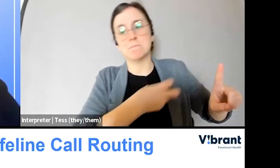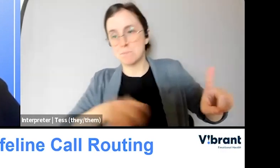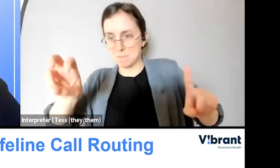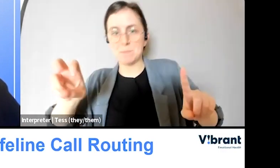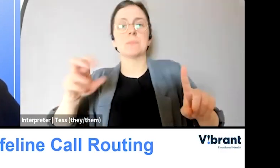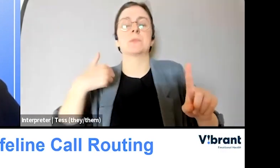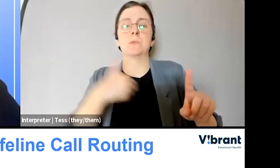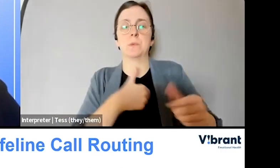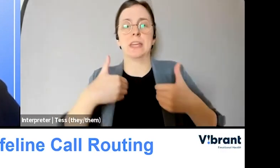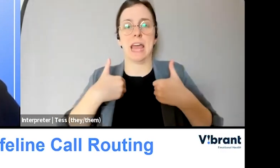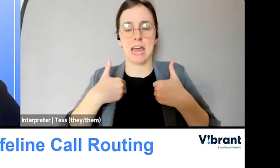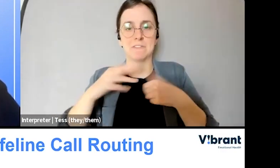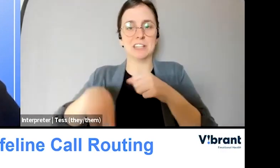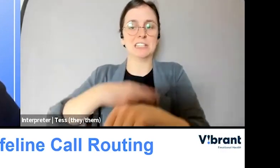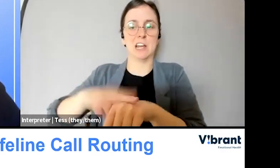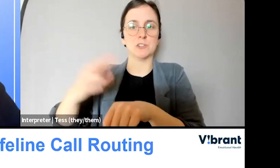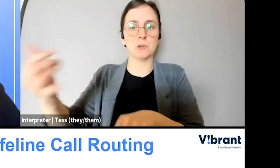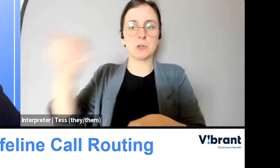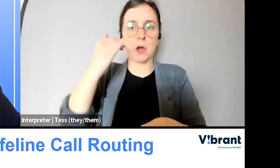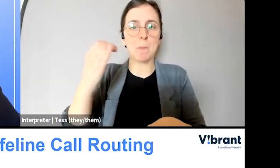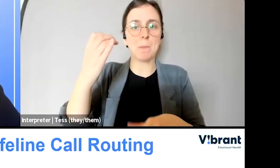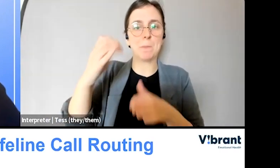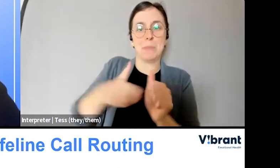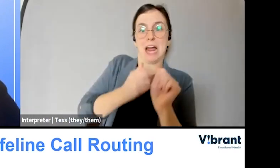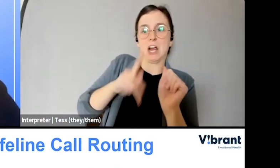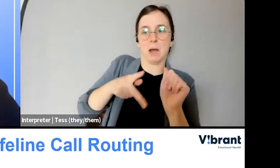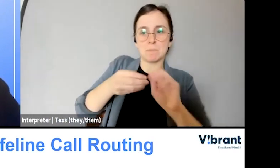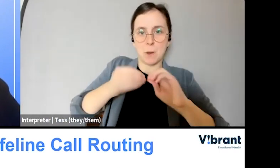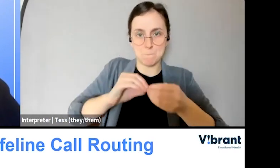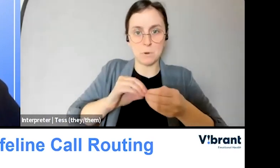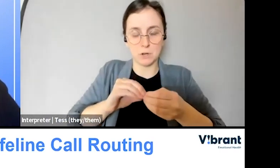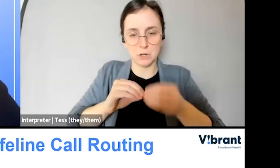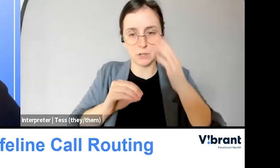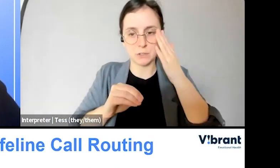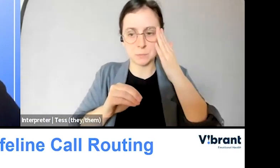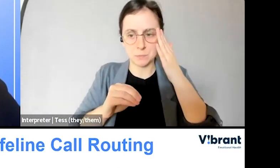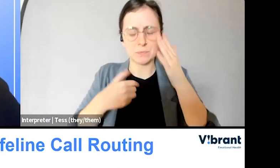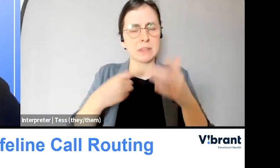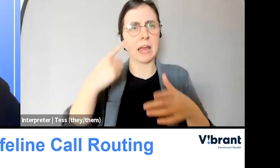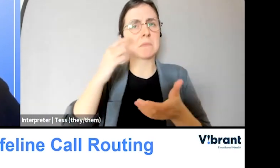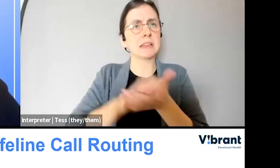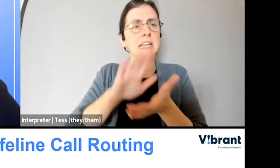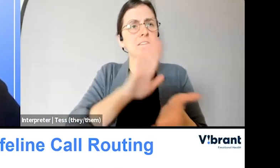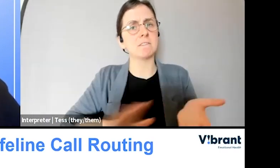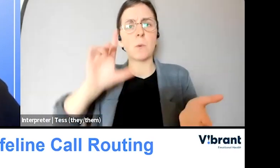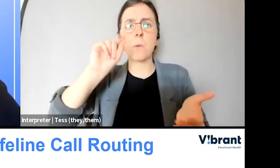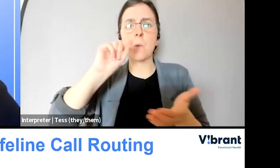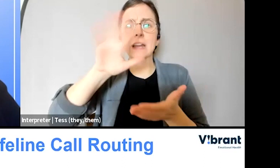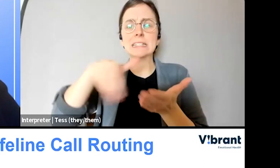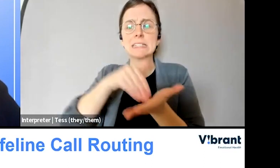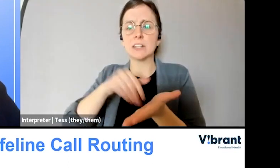network. That's a collection of, right now, I believe around 20 centers or so who have